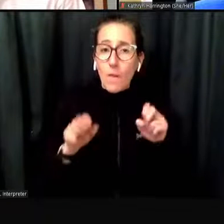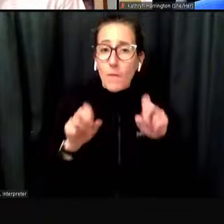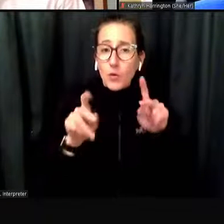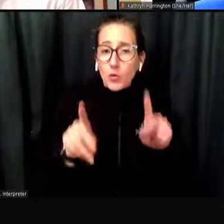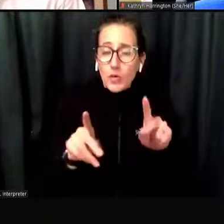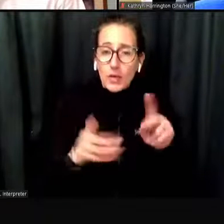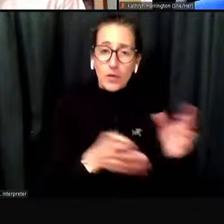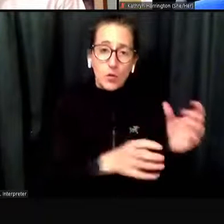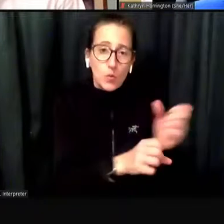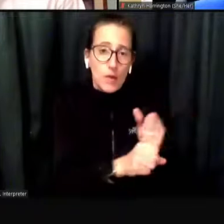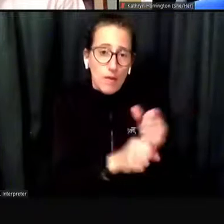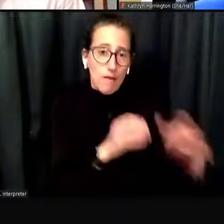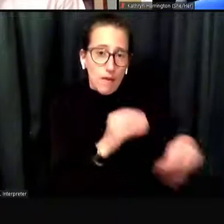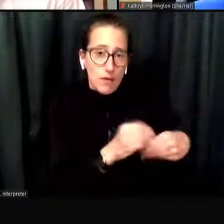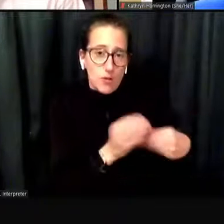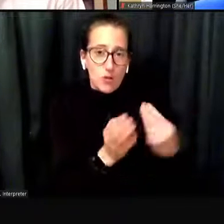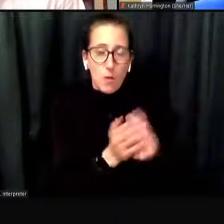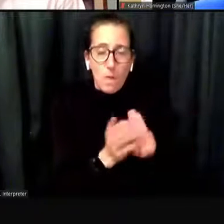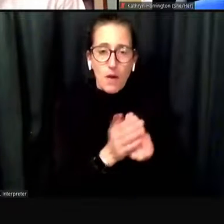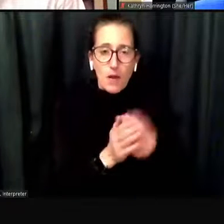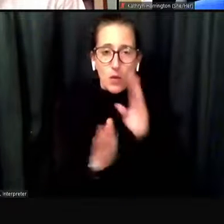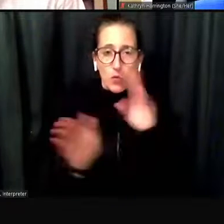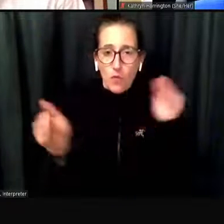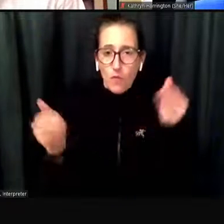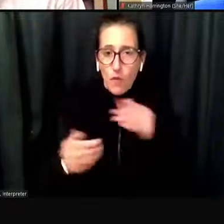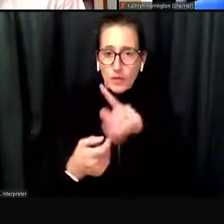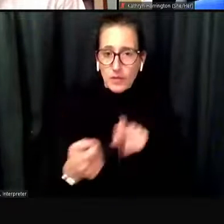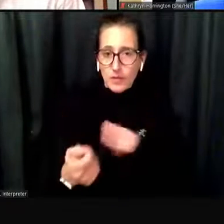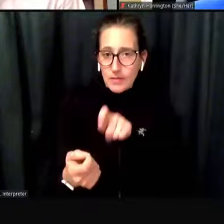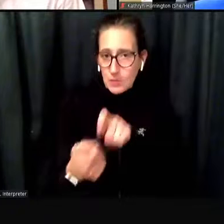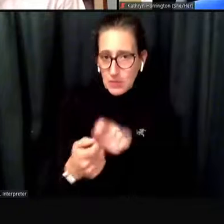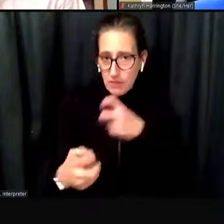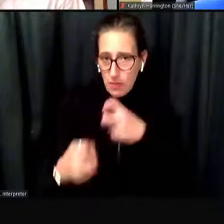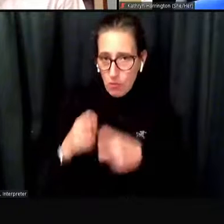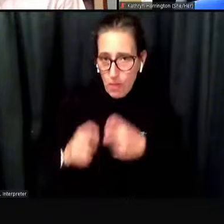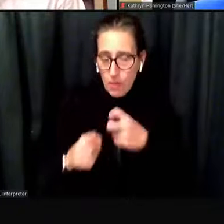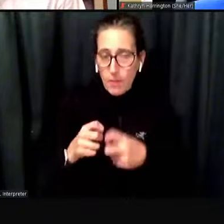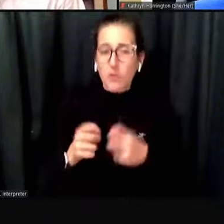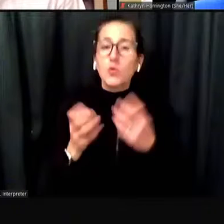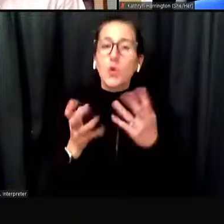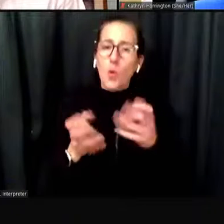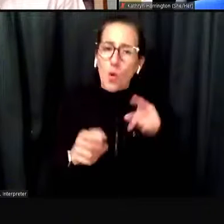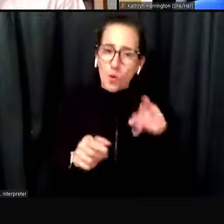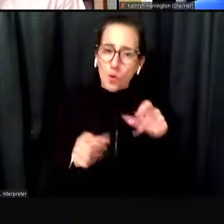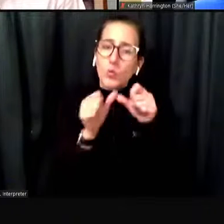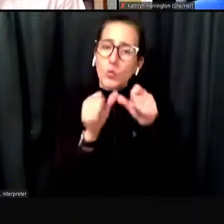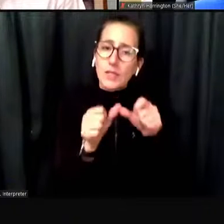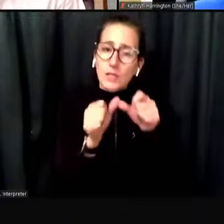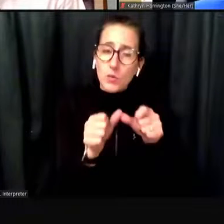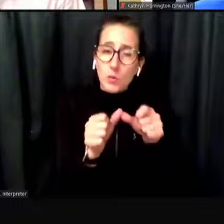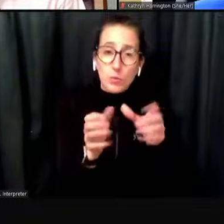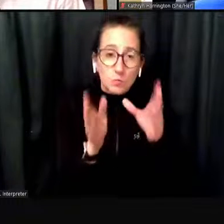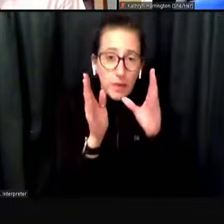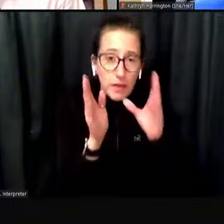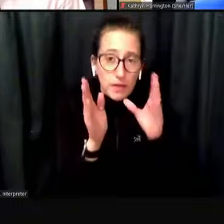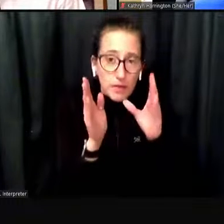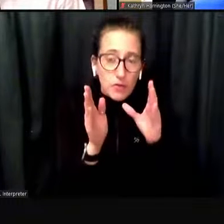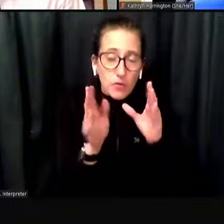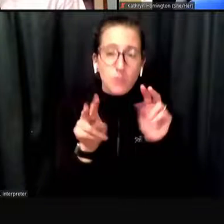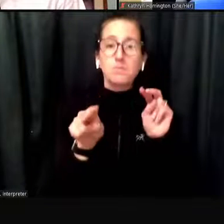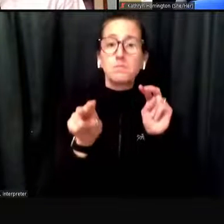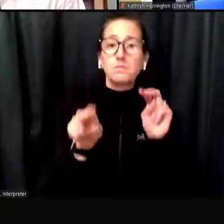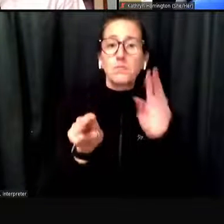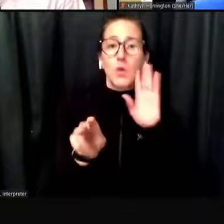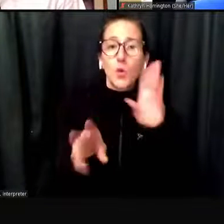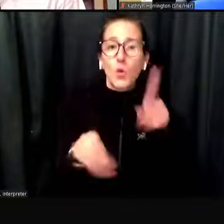So I want you to stay tuned and pay attention to how that, what the results of that are.